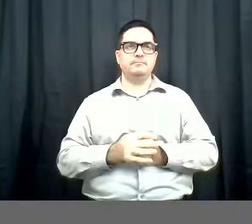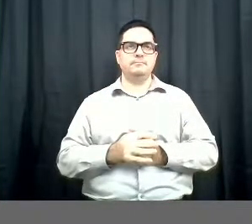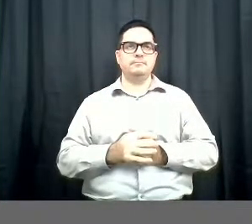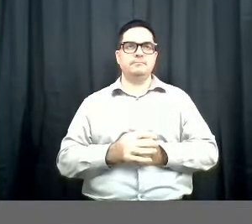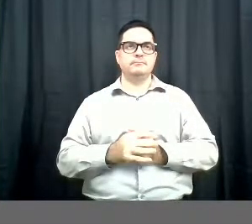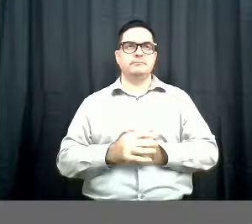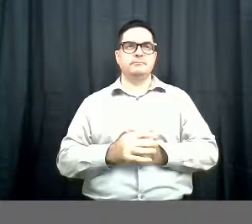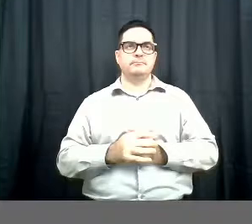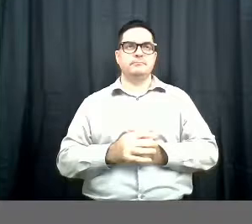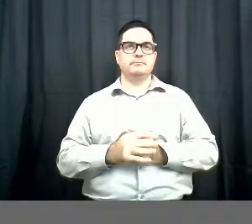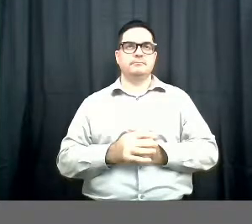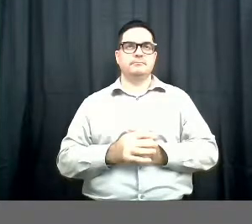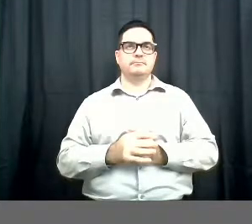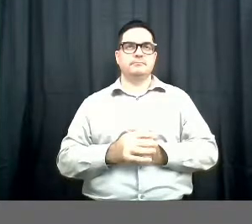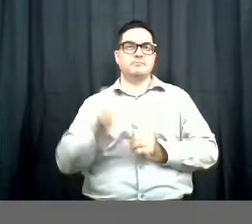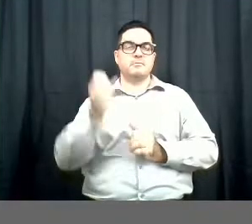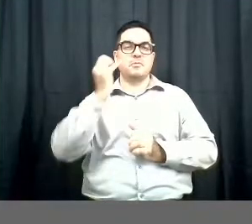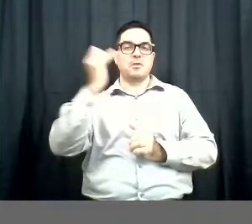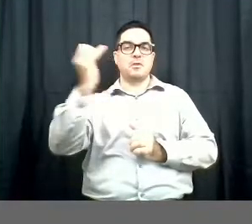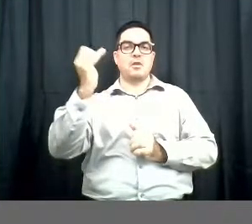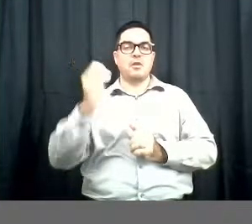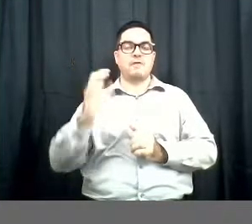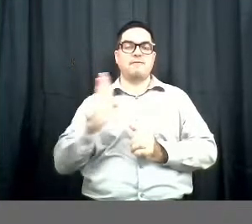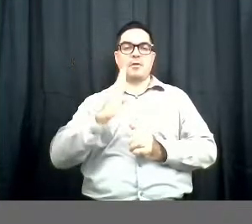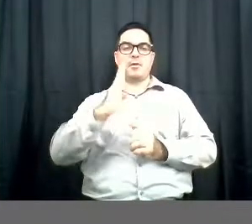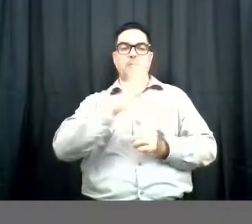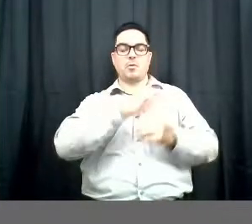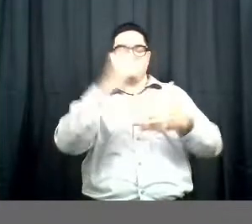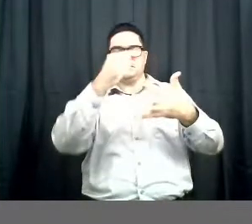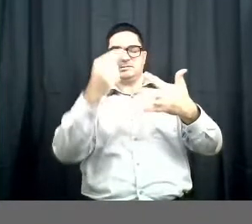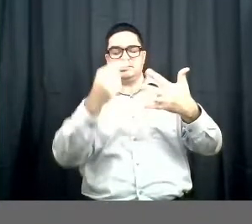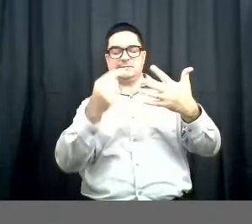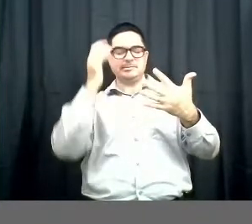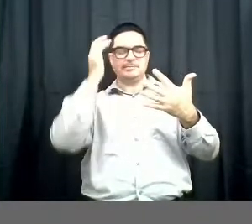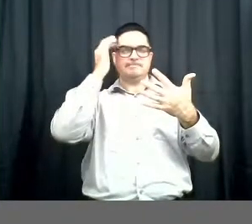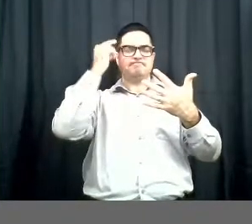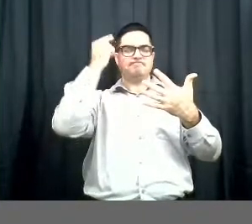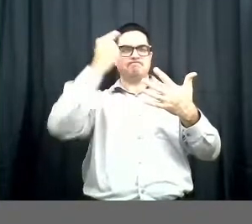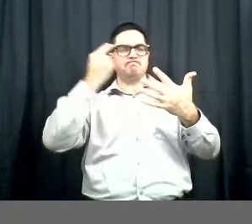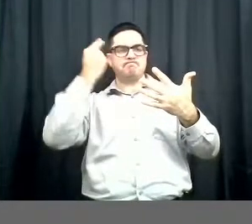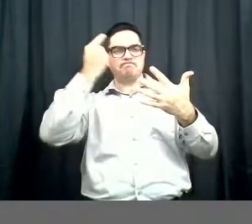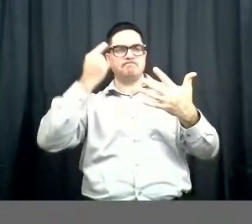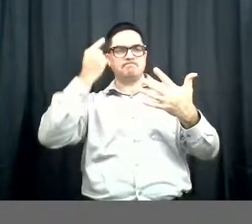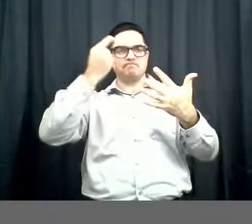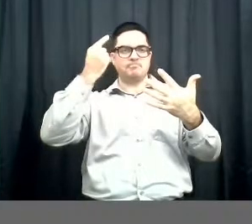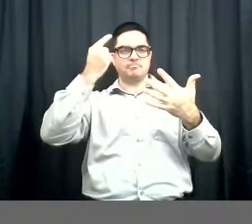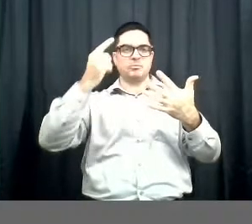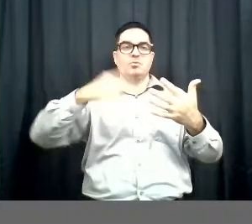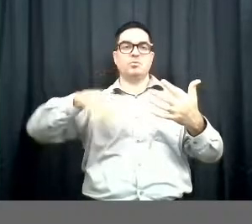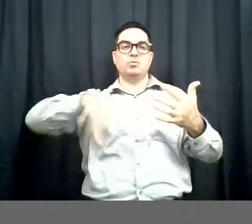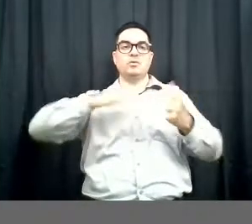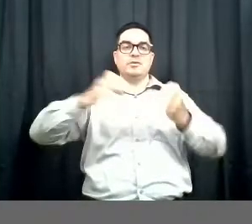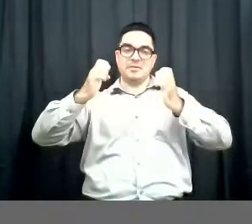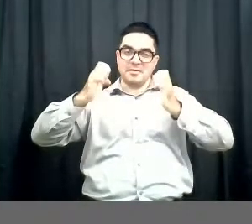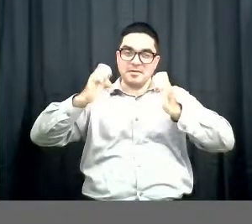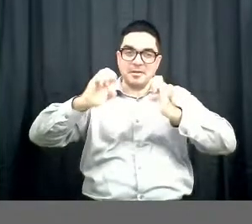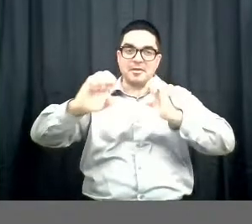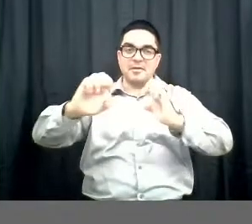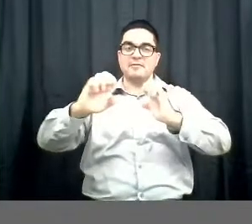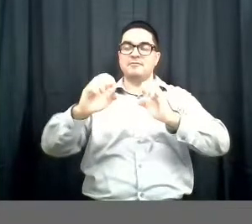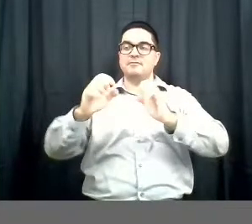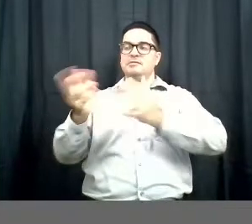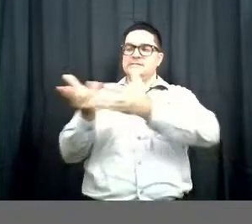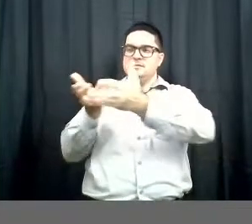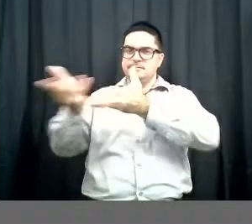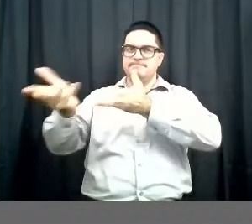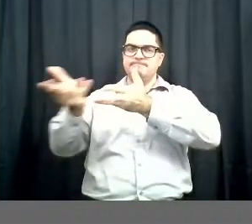And if we look at the board's key concerns with these acts, despite repeated efforts, we have not been able to come to agreement with the